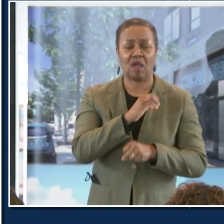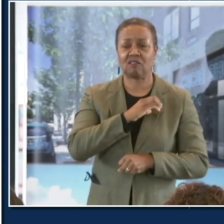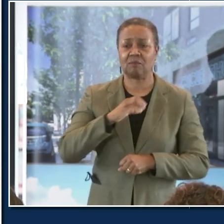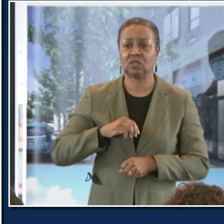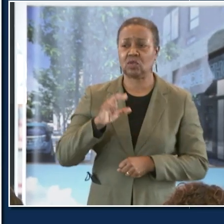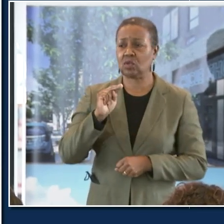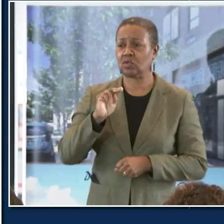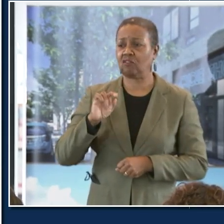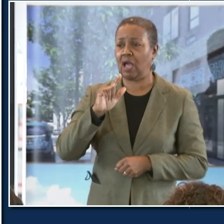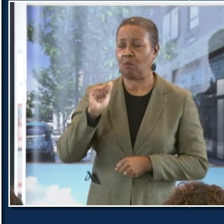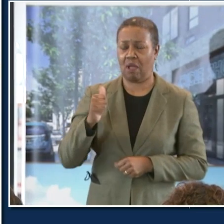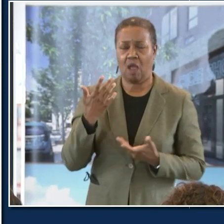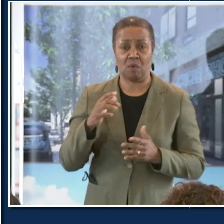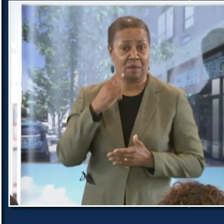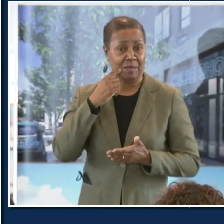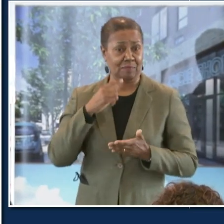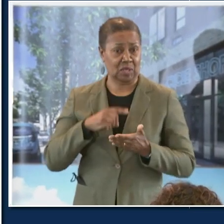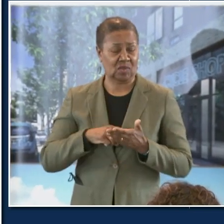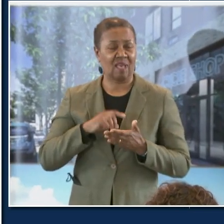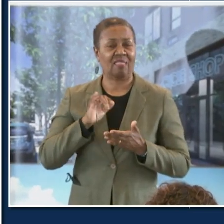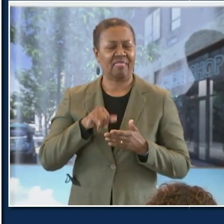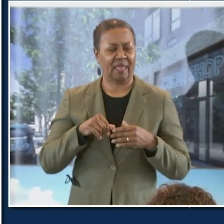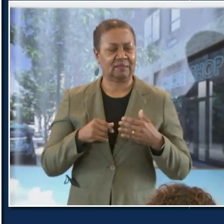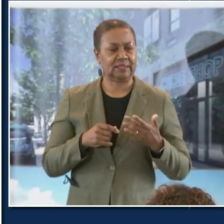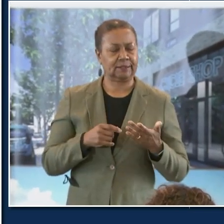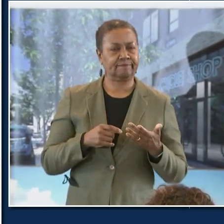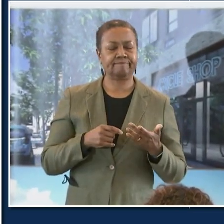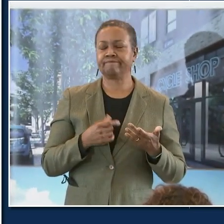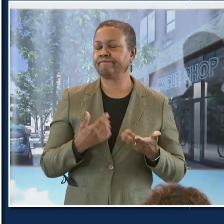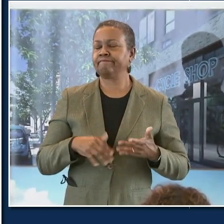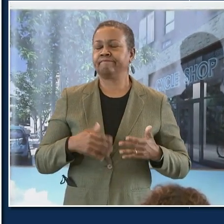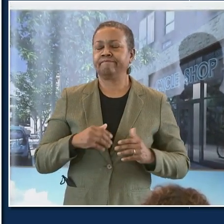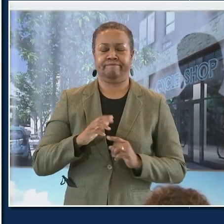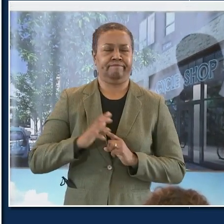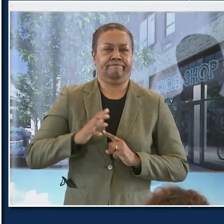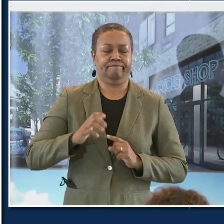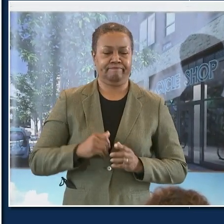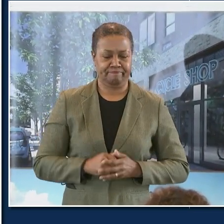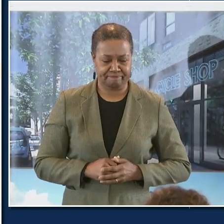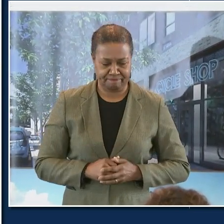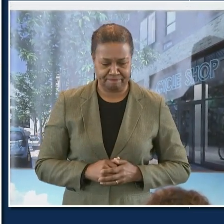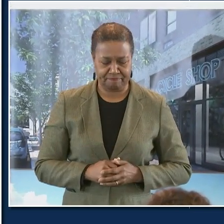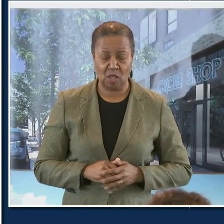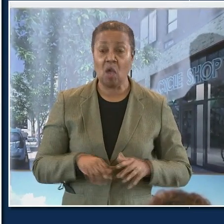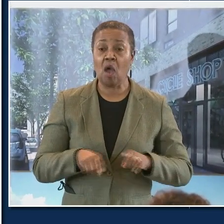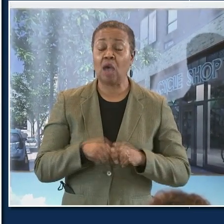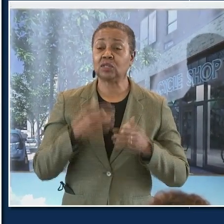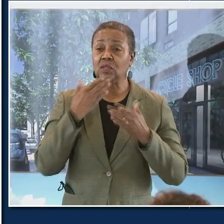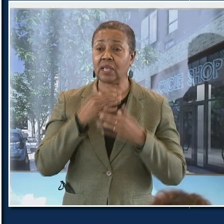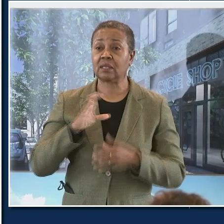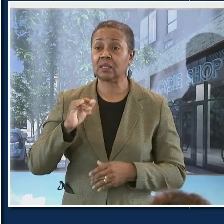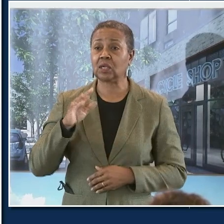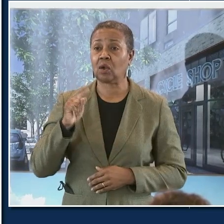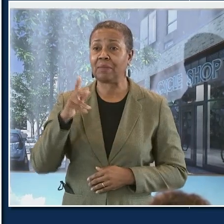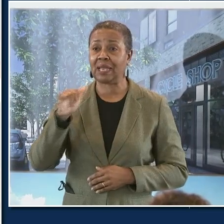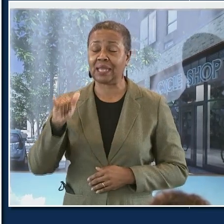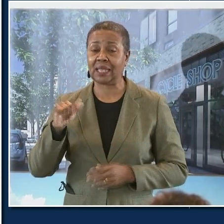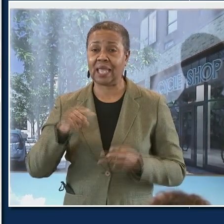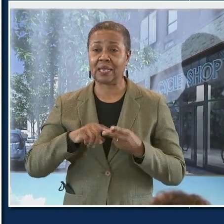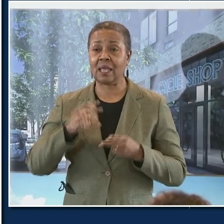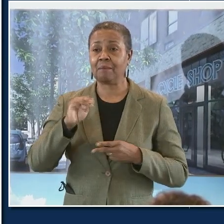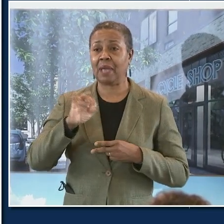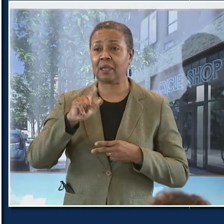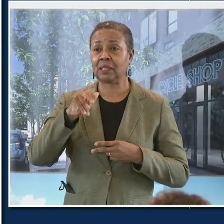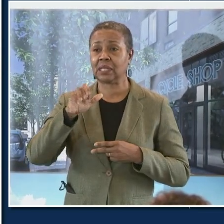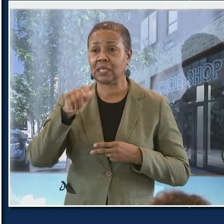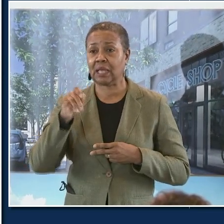as has been mentioned, is unmatchable. I'd also like to thank Kurt Bailey and Michael Kaplan